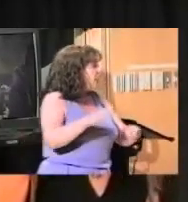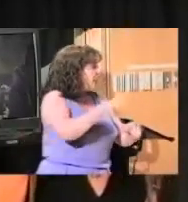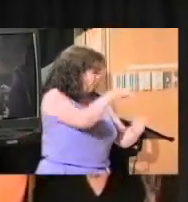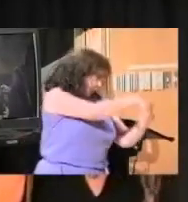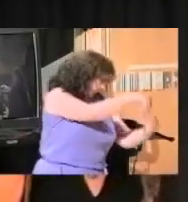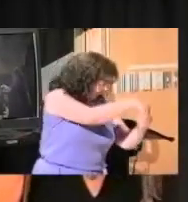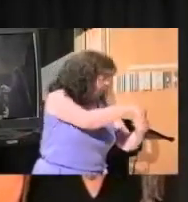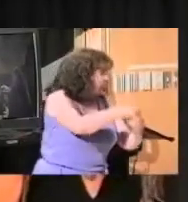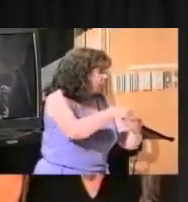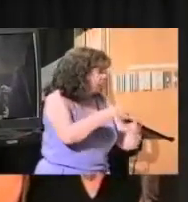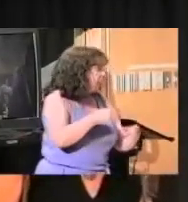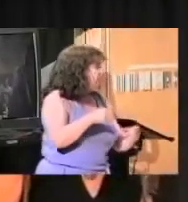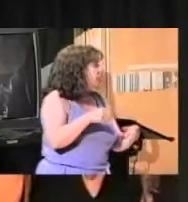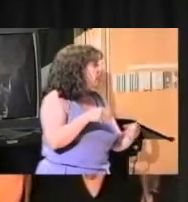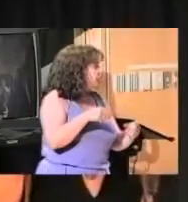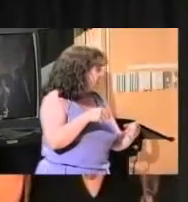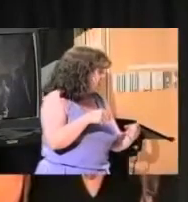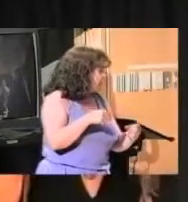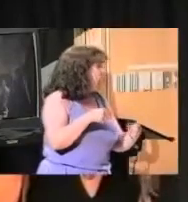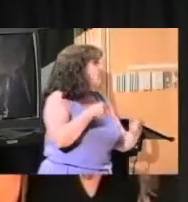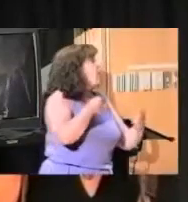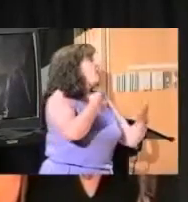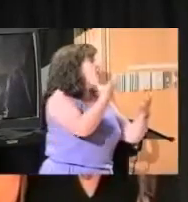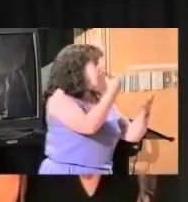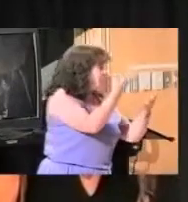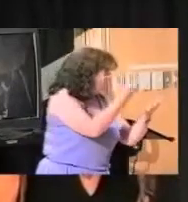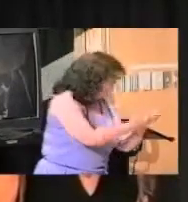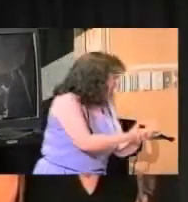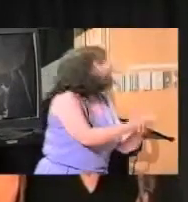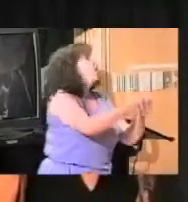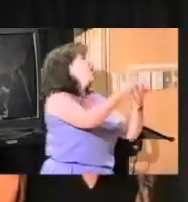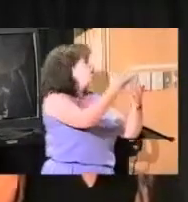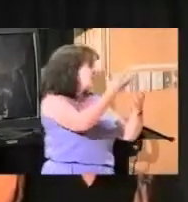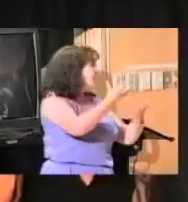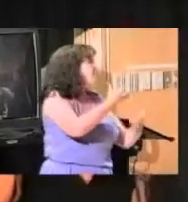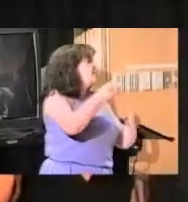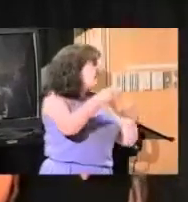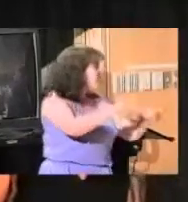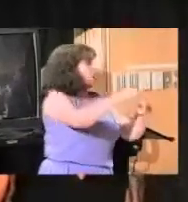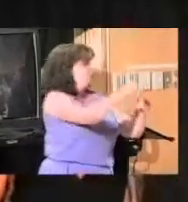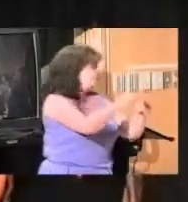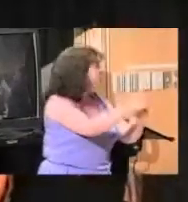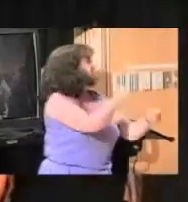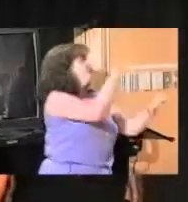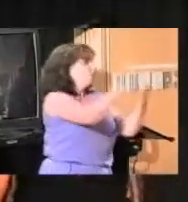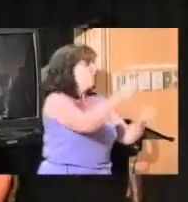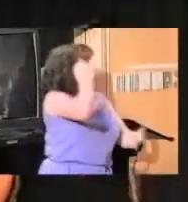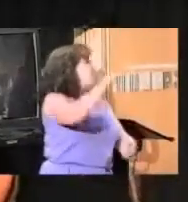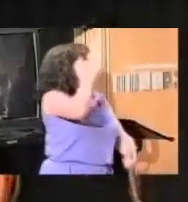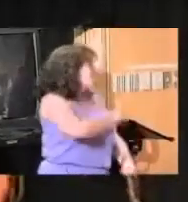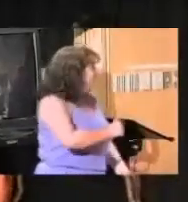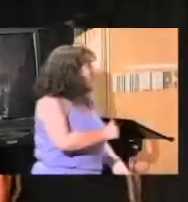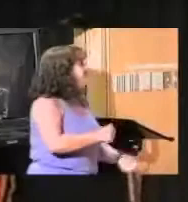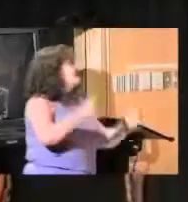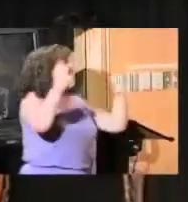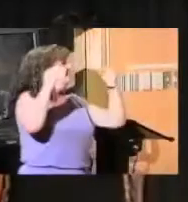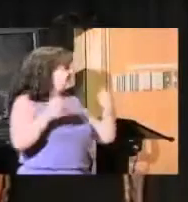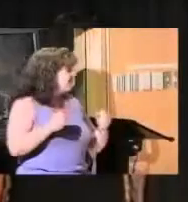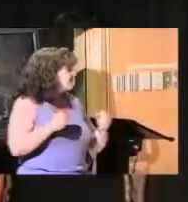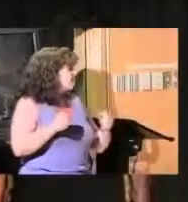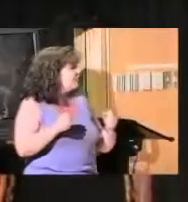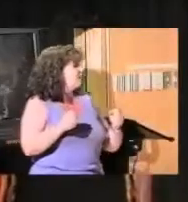endogenously during incarceration in Grandview Training School for Girls, damaged